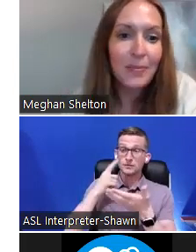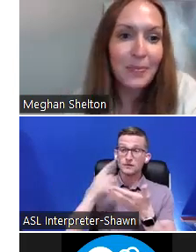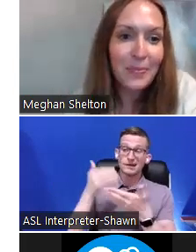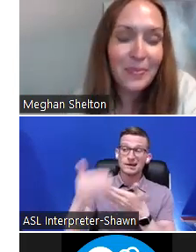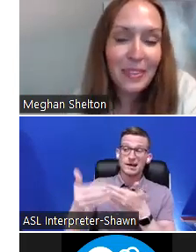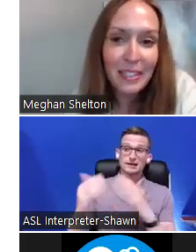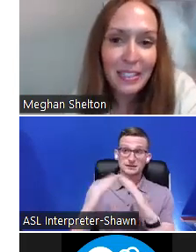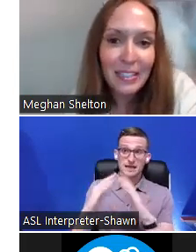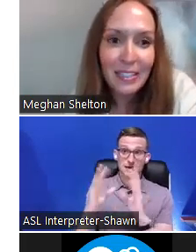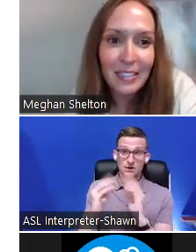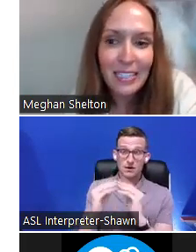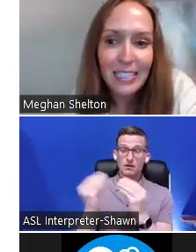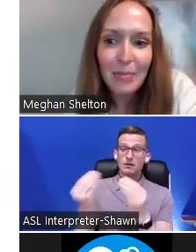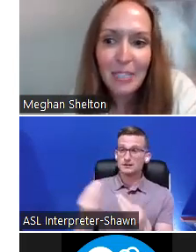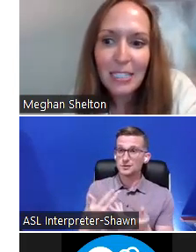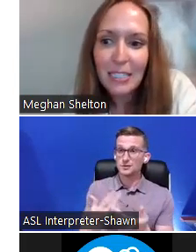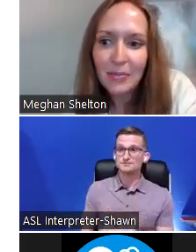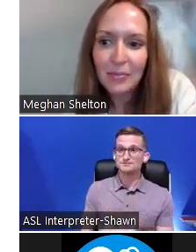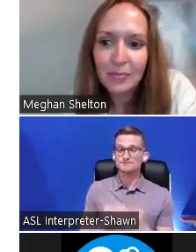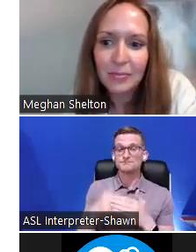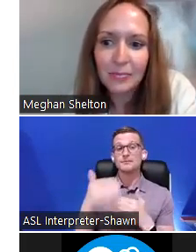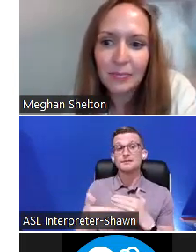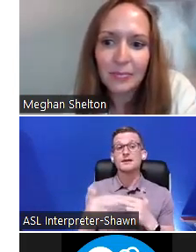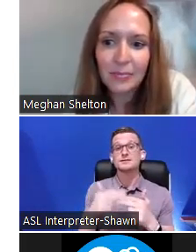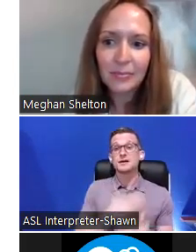hall. Next slide, please.